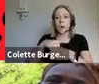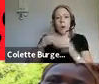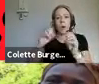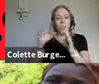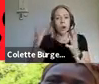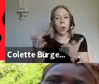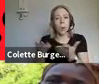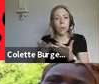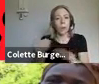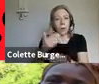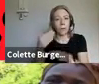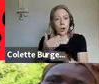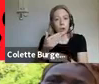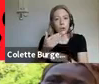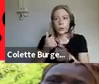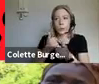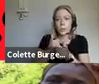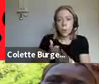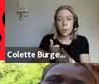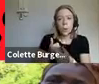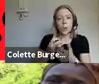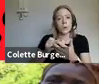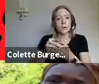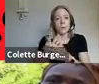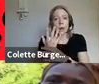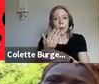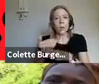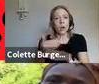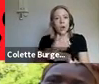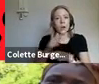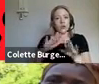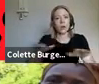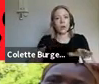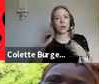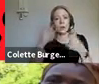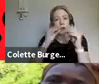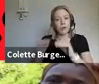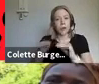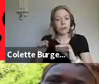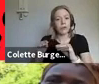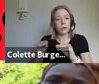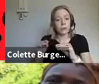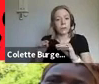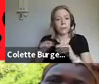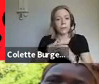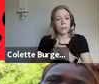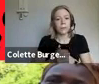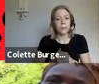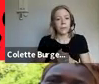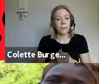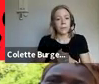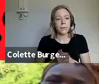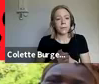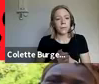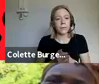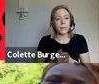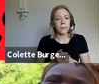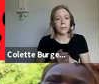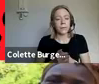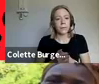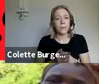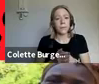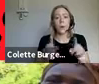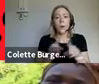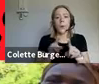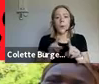to support the development of the early childhood education as a field, and also in terms